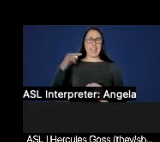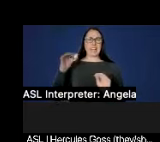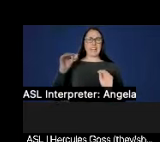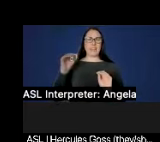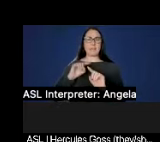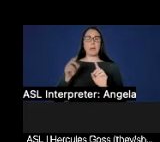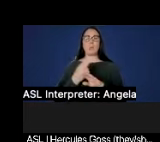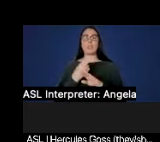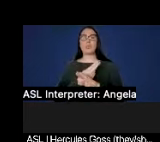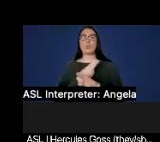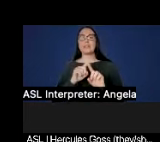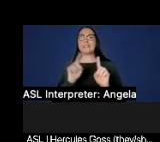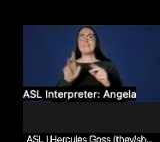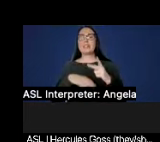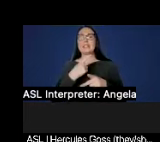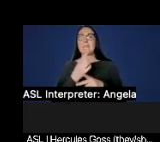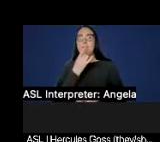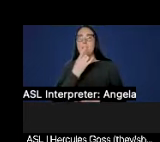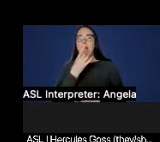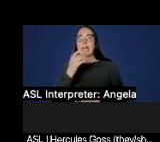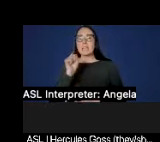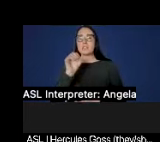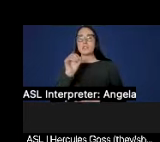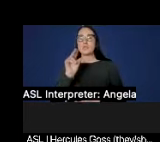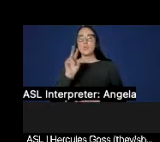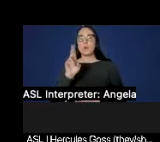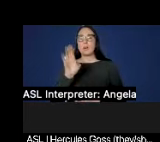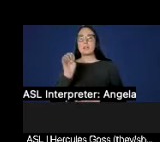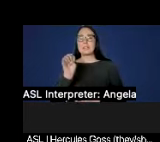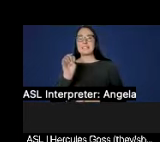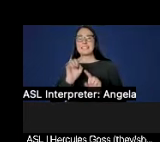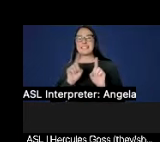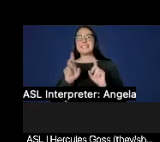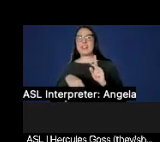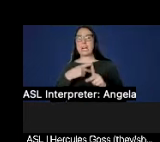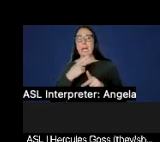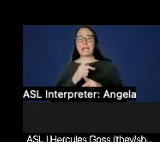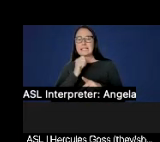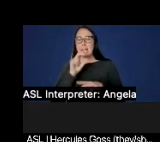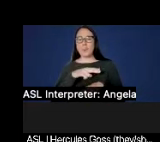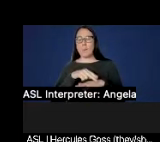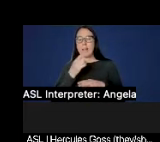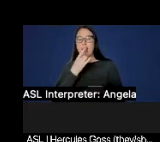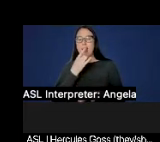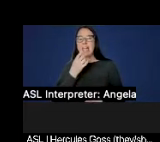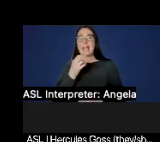use an alternative light source and you can see perhaps a distinct handprint from a strangulation that may have happened as part